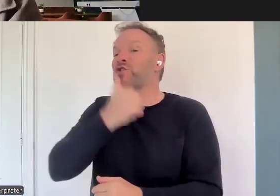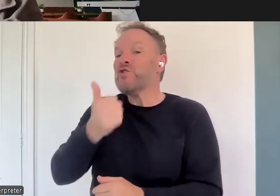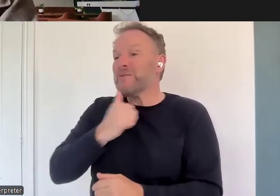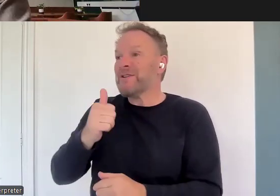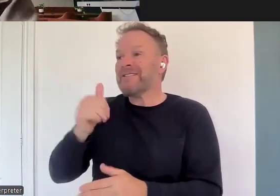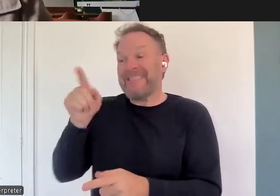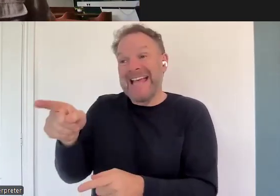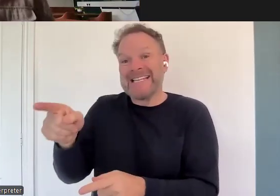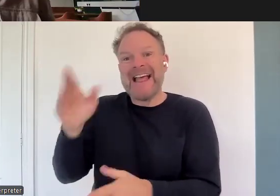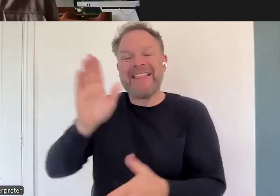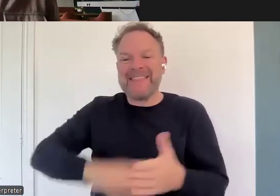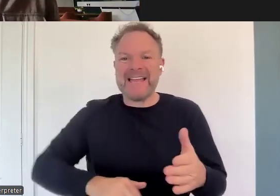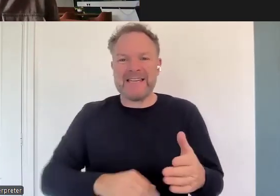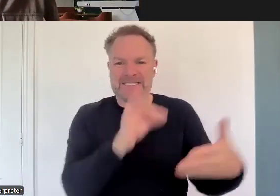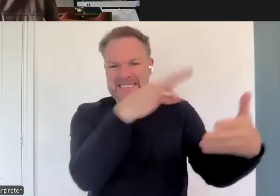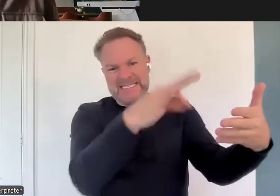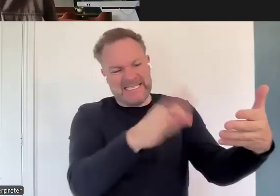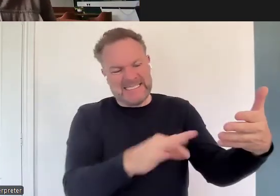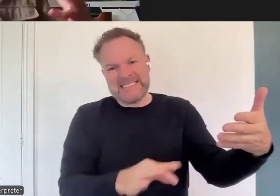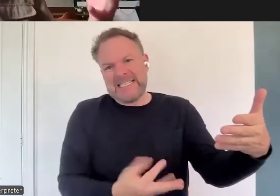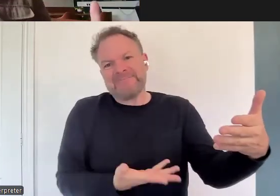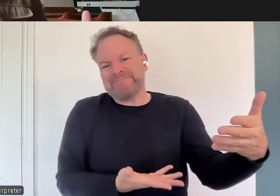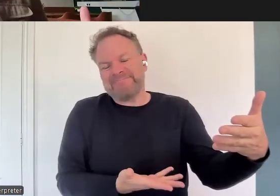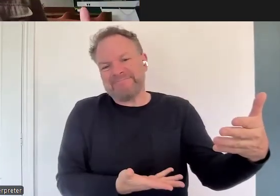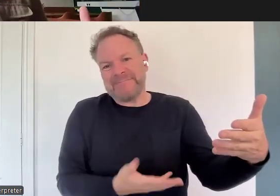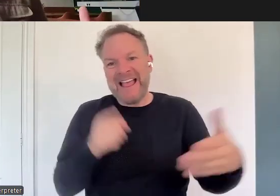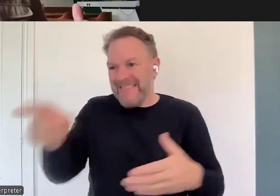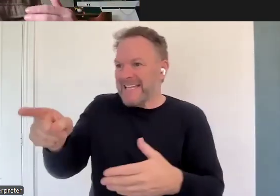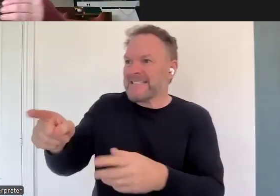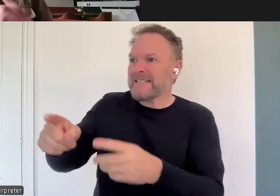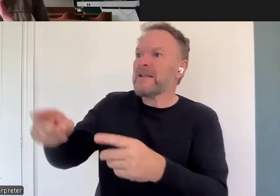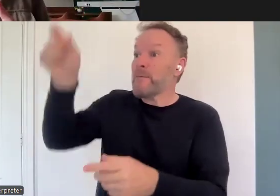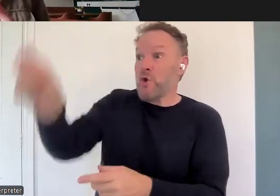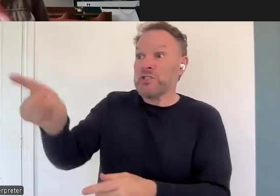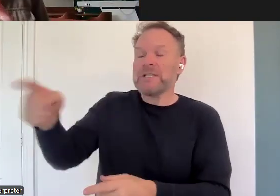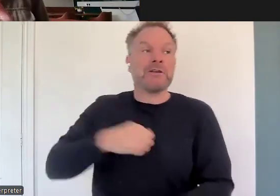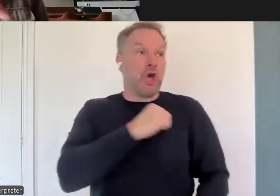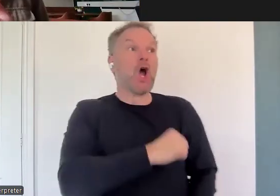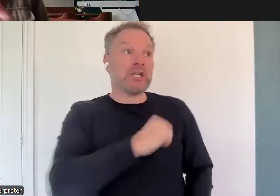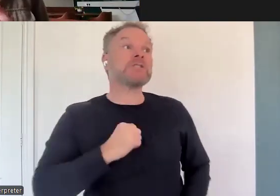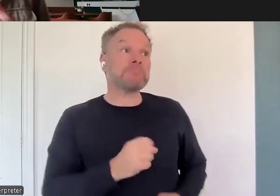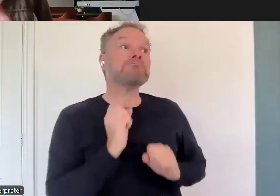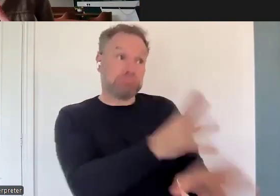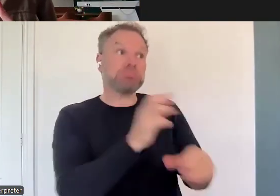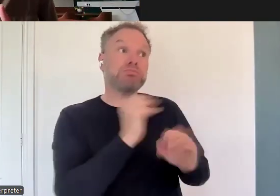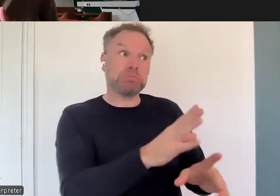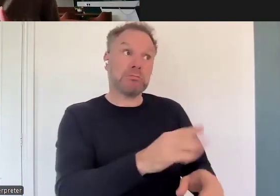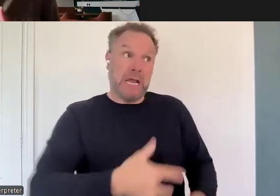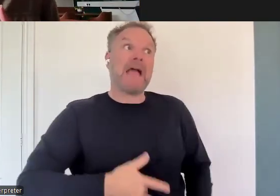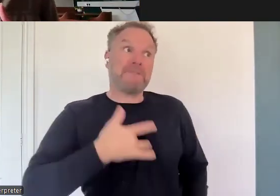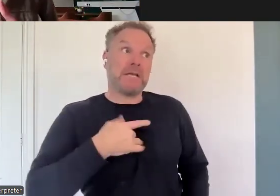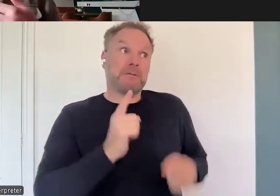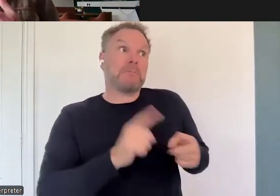precise mathematical stuff, because it creates an environment where people can be honest, where they can tell you how they really